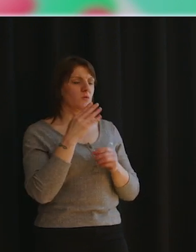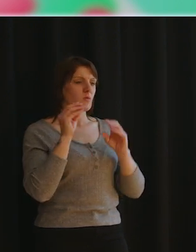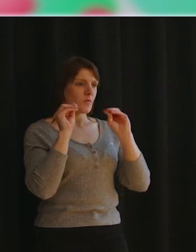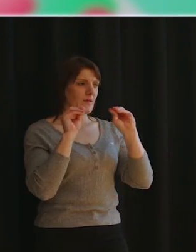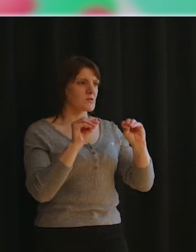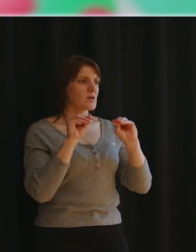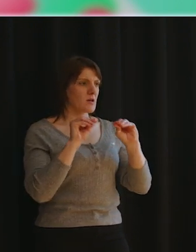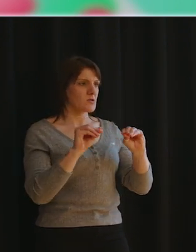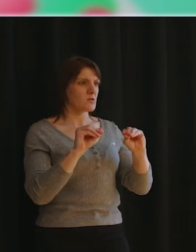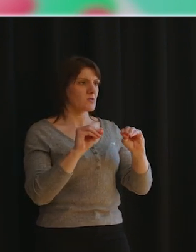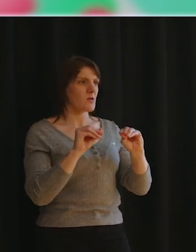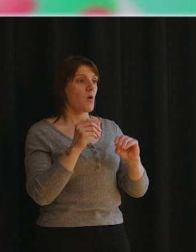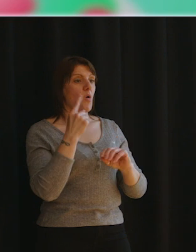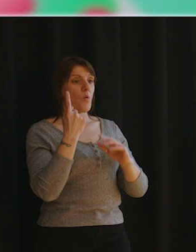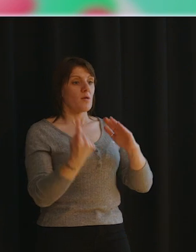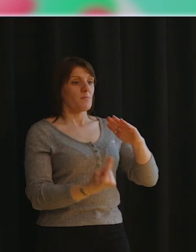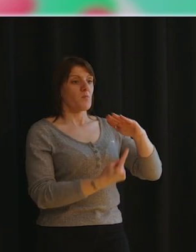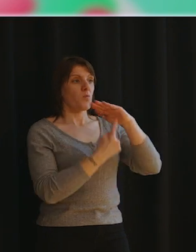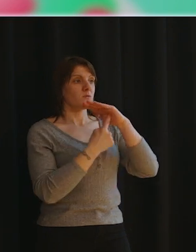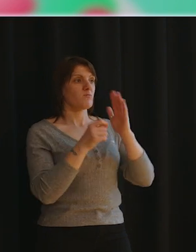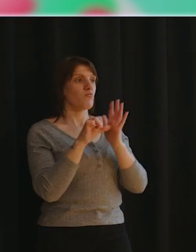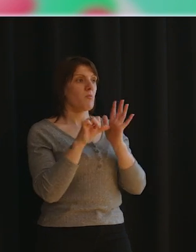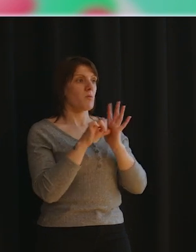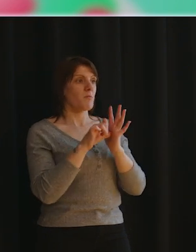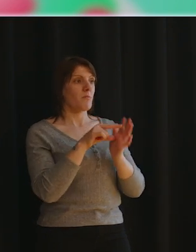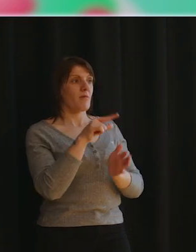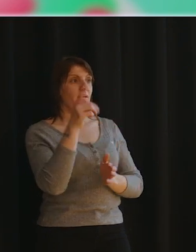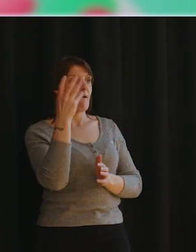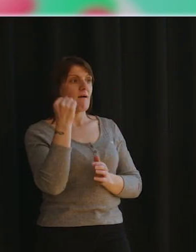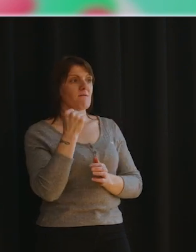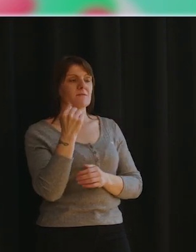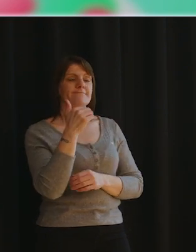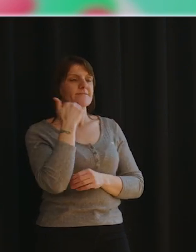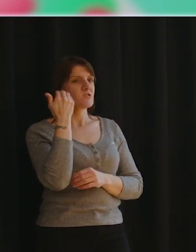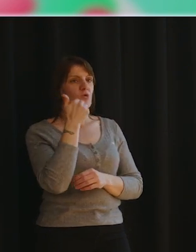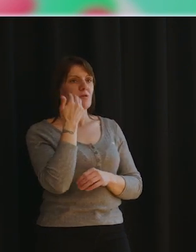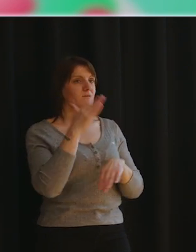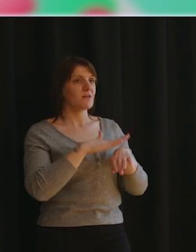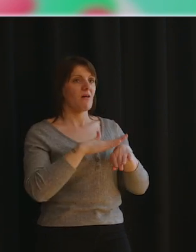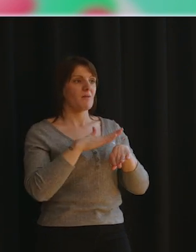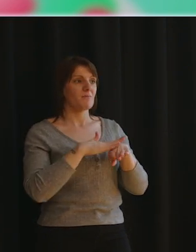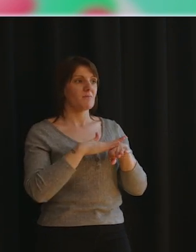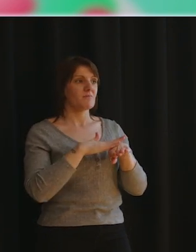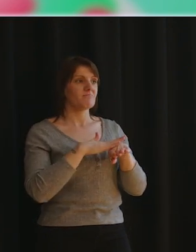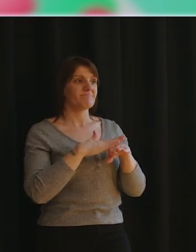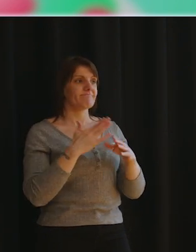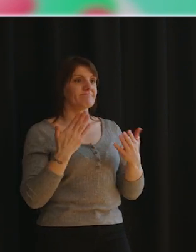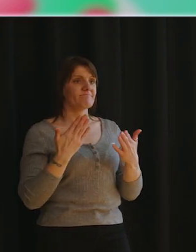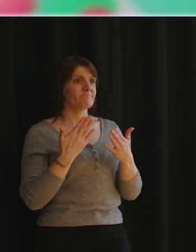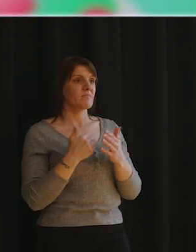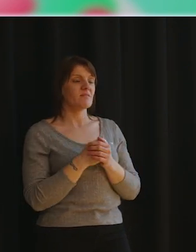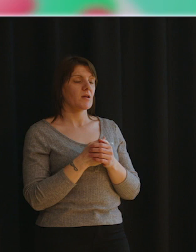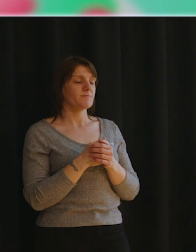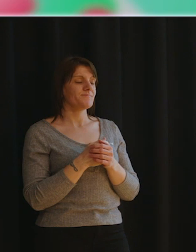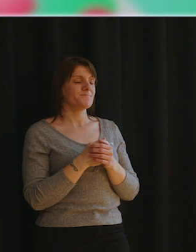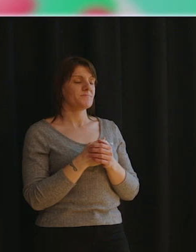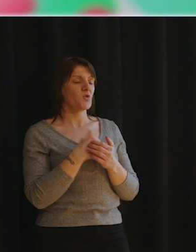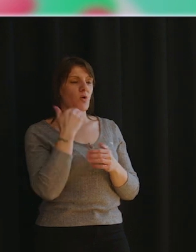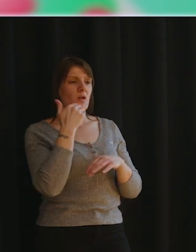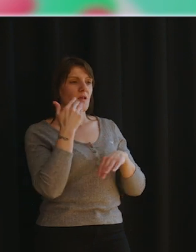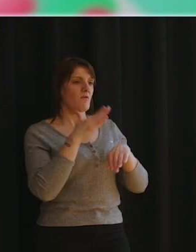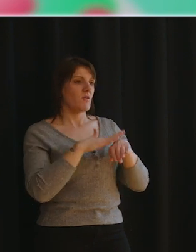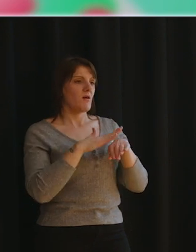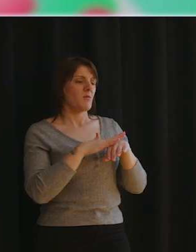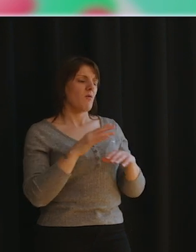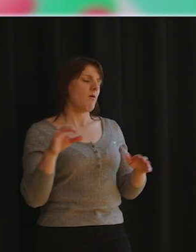education, one of the key problems they always have is there's not enough time. No, there isn't. It is a wicked